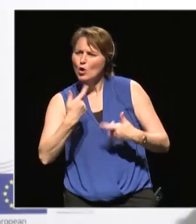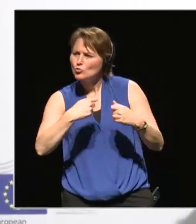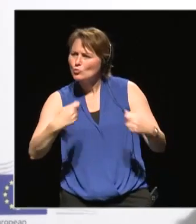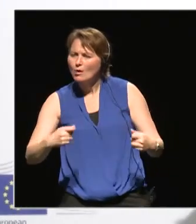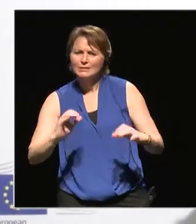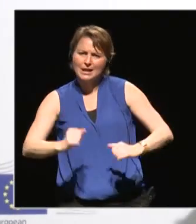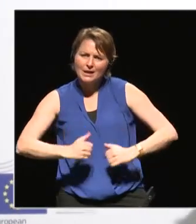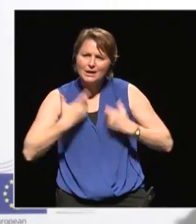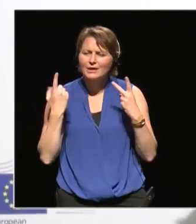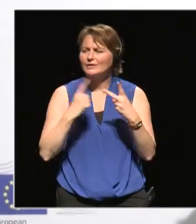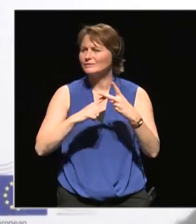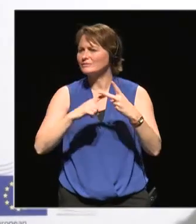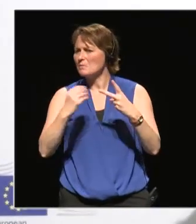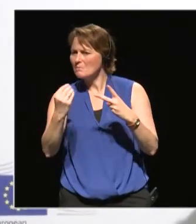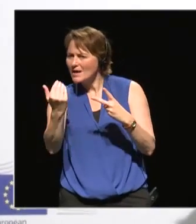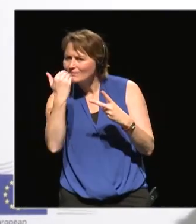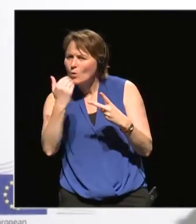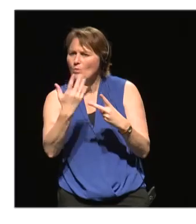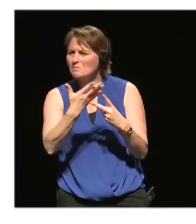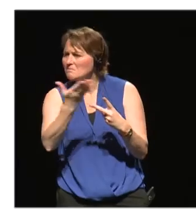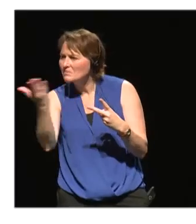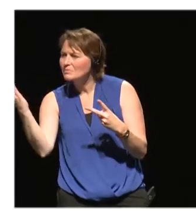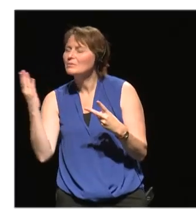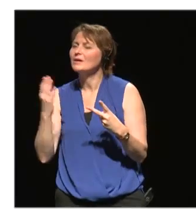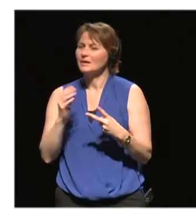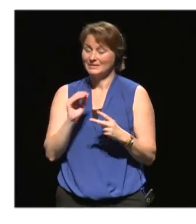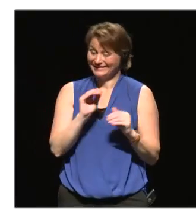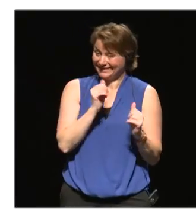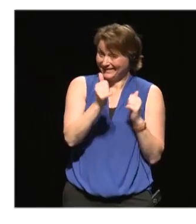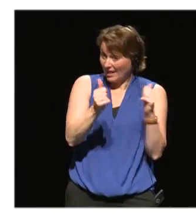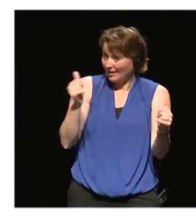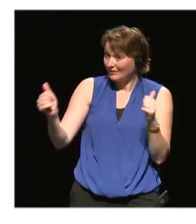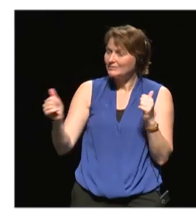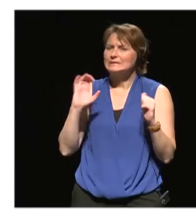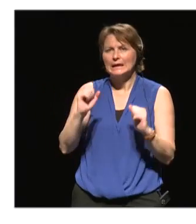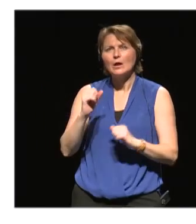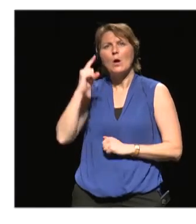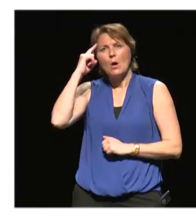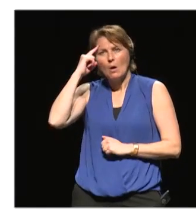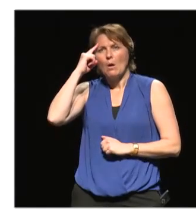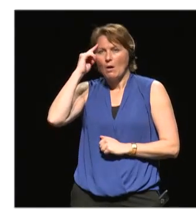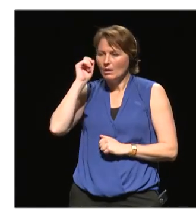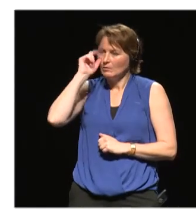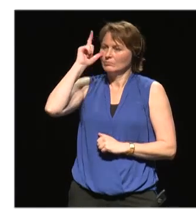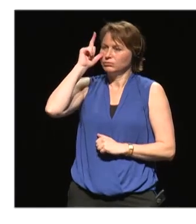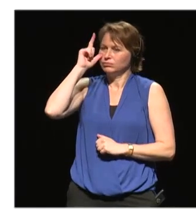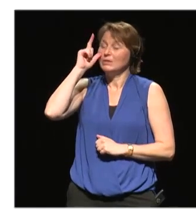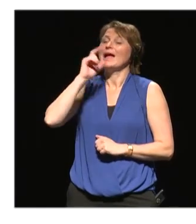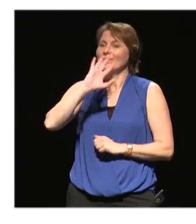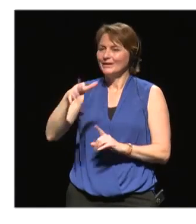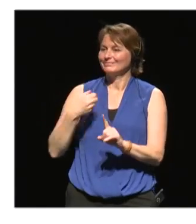we need to be informed, so inform people so that they can have an impact on public policy. It's not